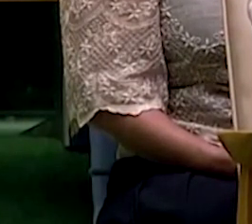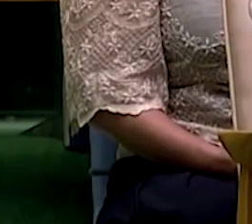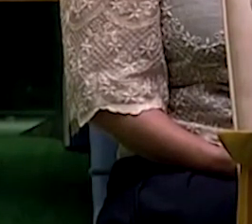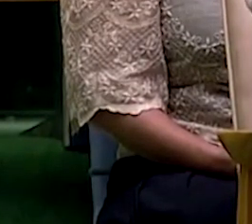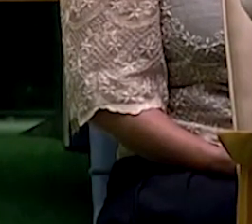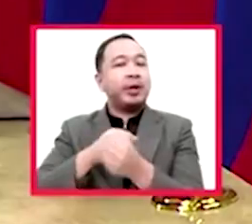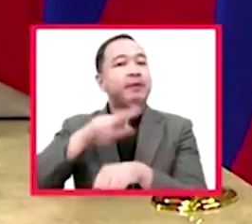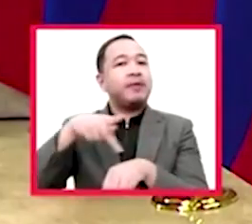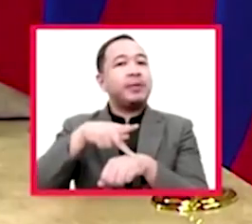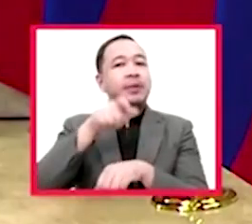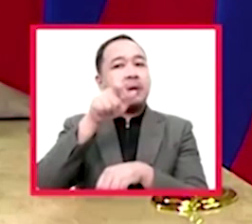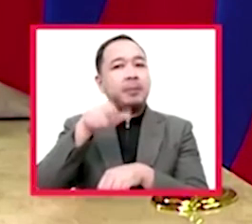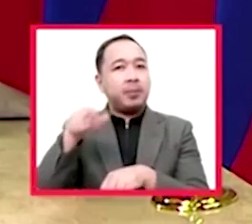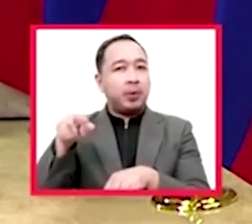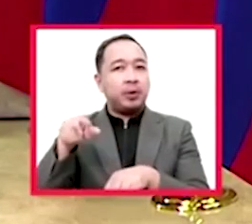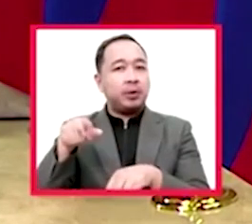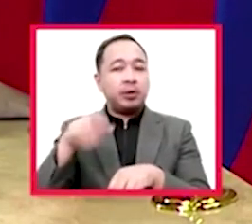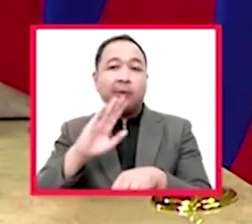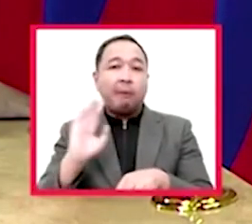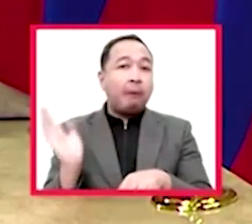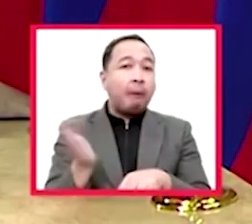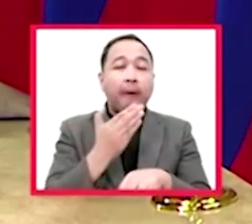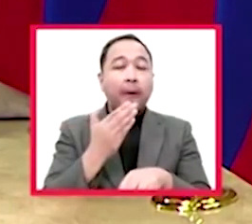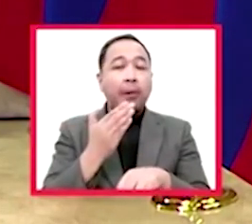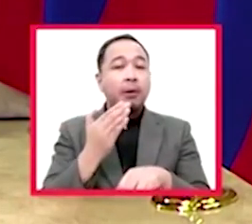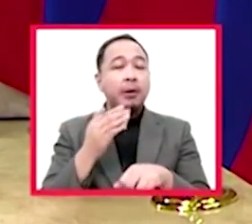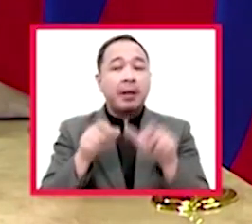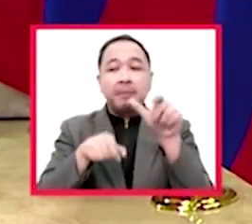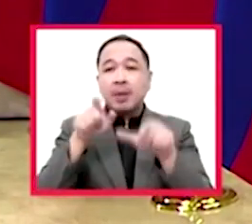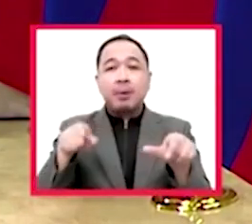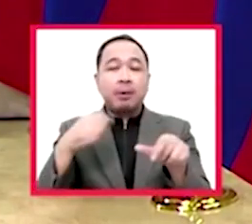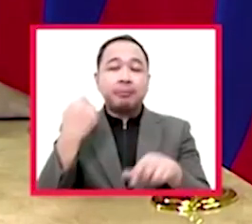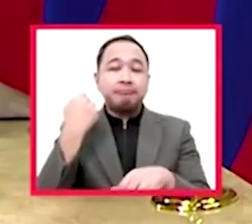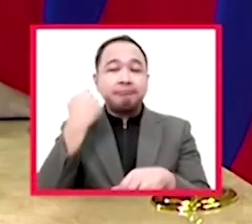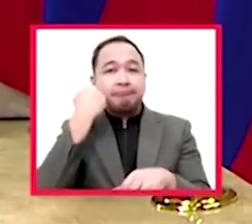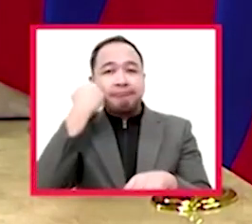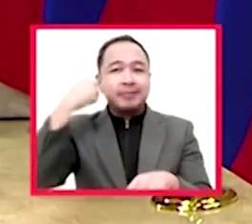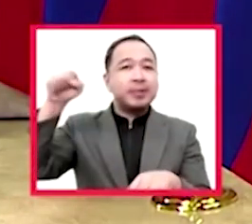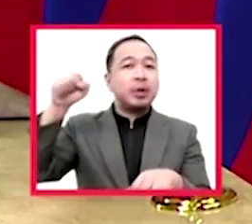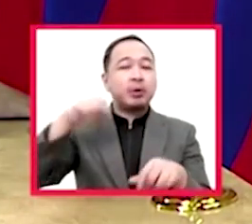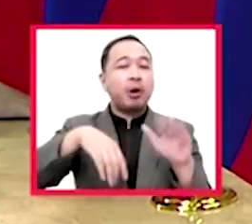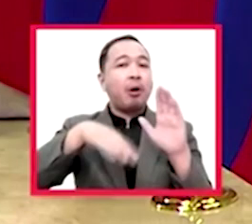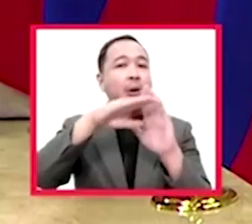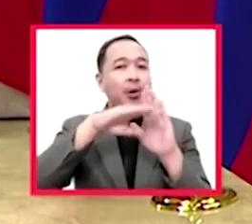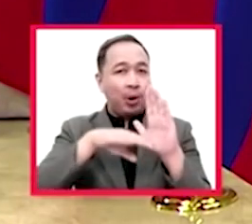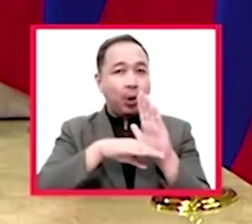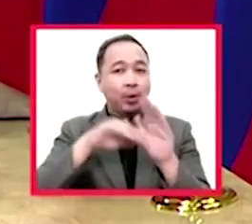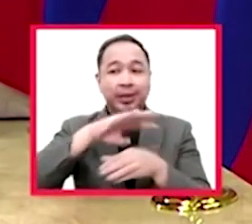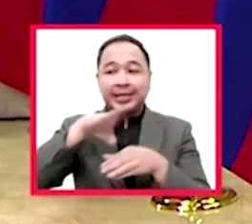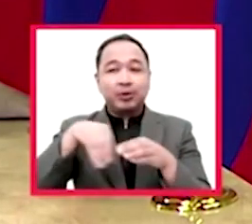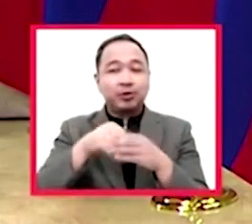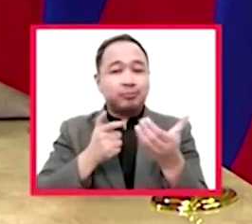bounds in his campaign against illegal drugs will be held accountable under national laws while appearing to reject an international crime court probe.